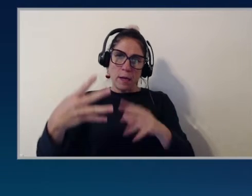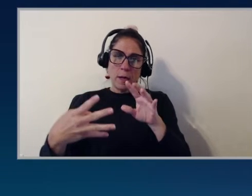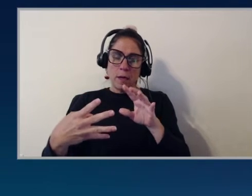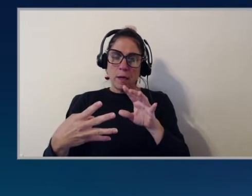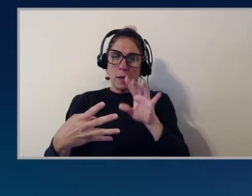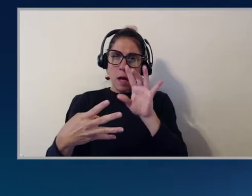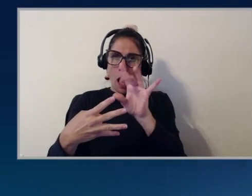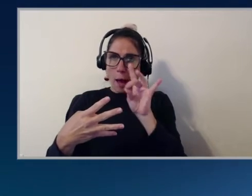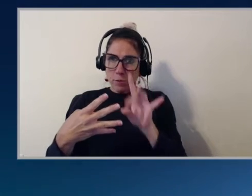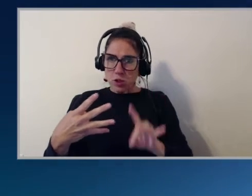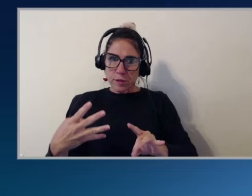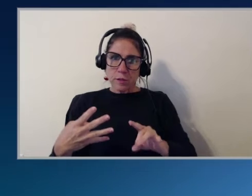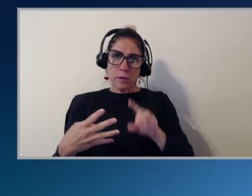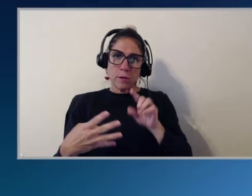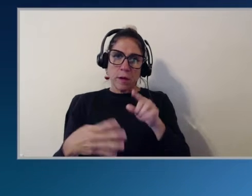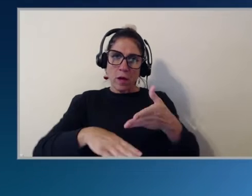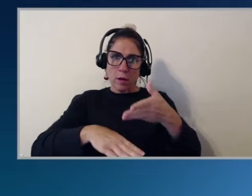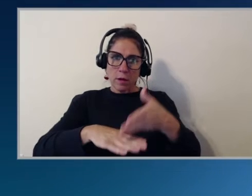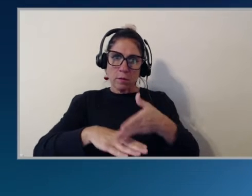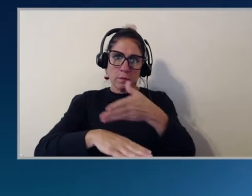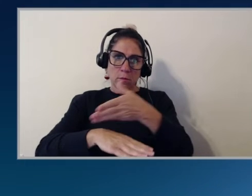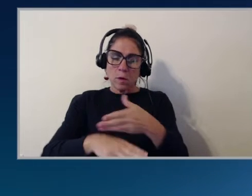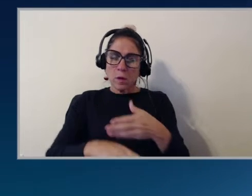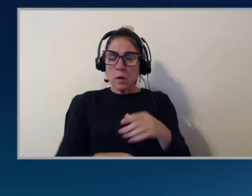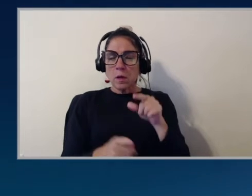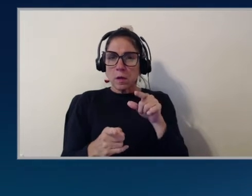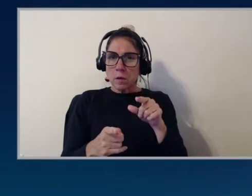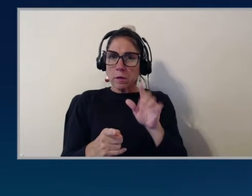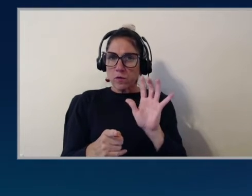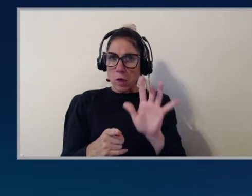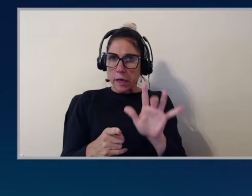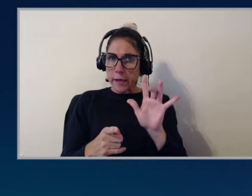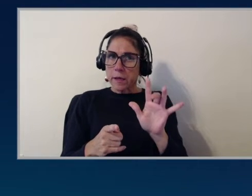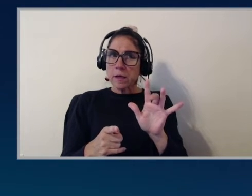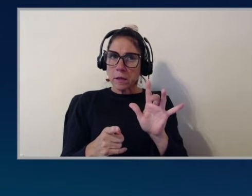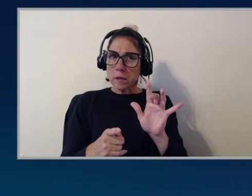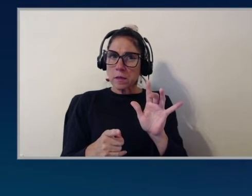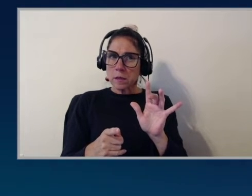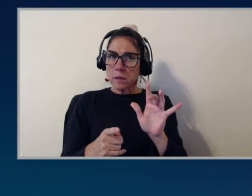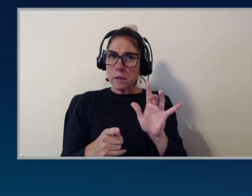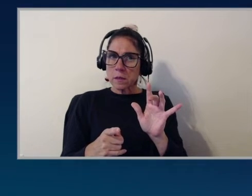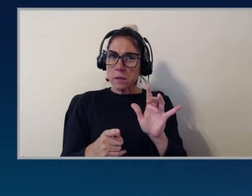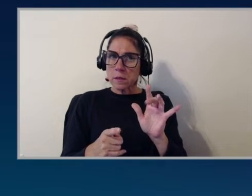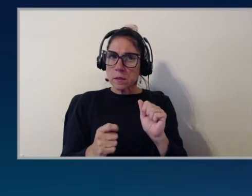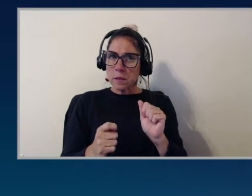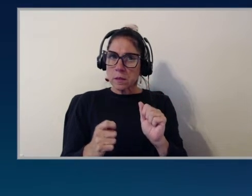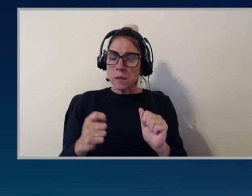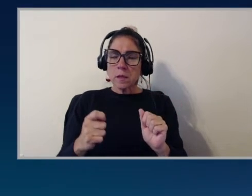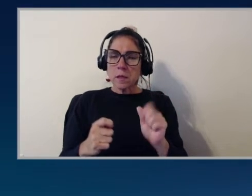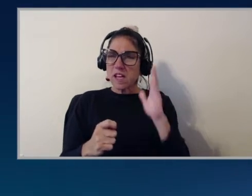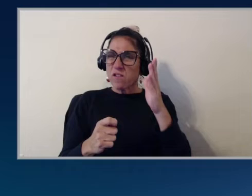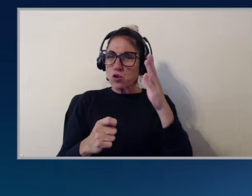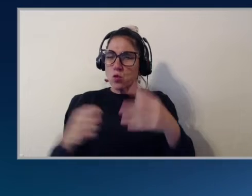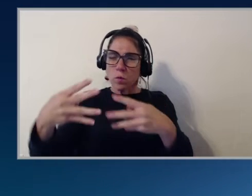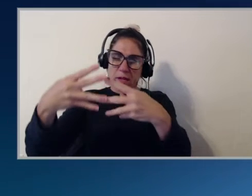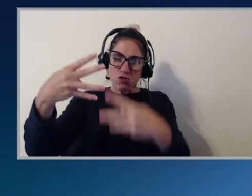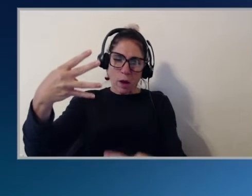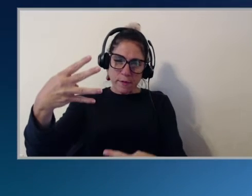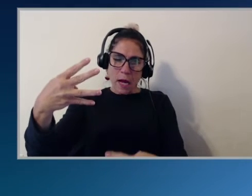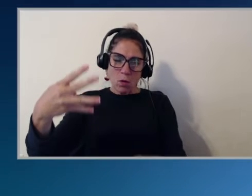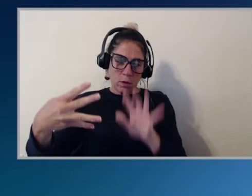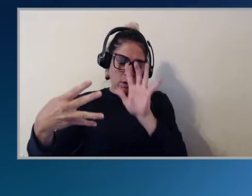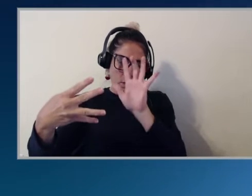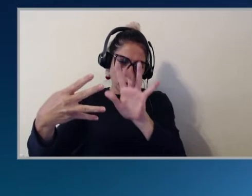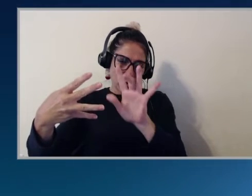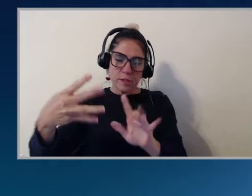a quantization option. If you click on it, it will provide, well, in the future it will be drop down different quantization